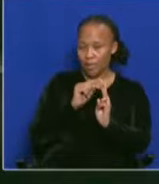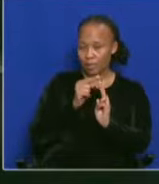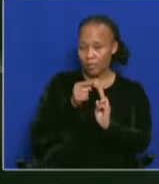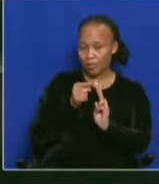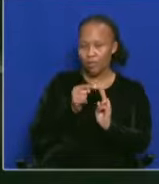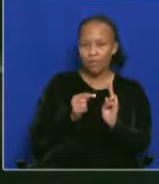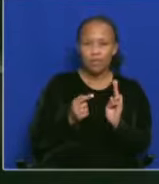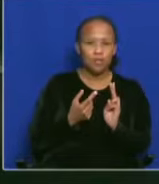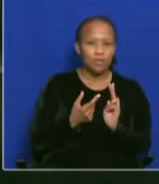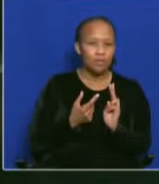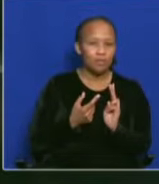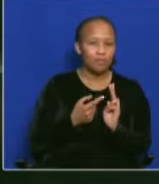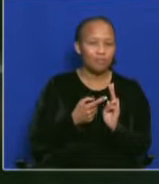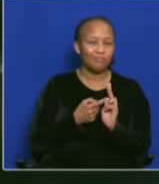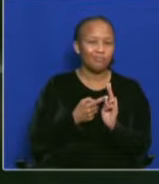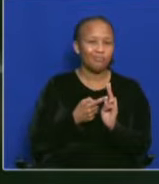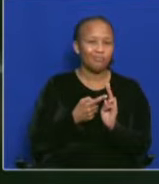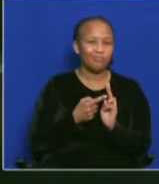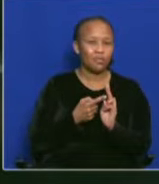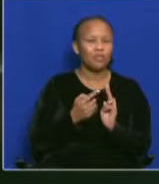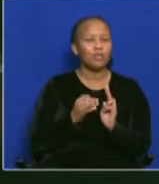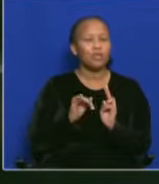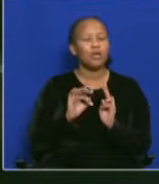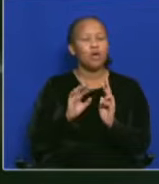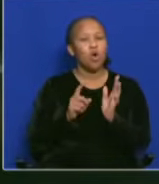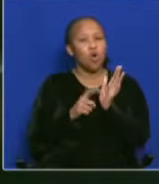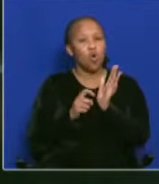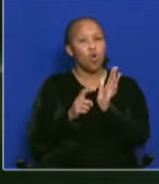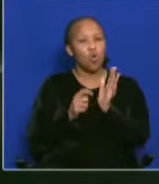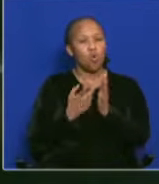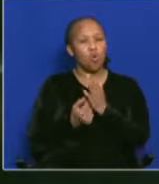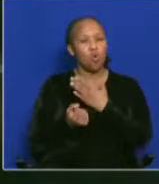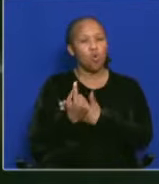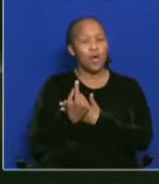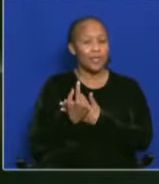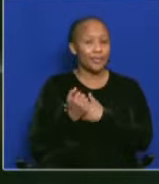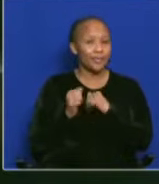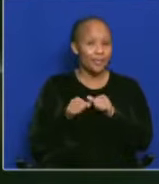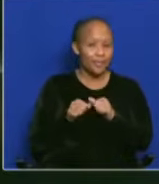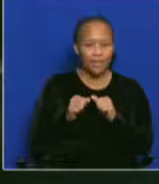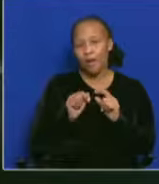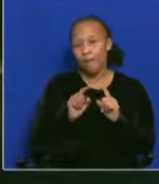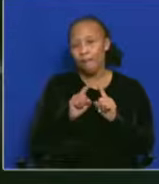and therefore not everybody who is a director or shareholder.